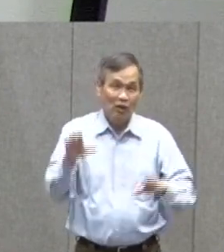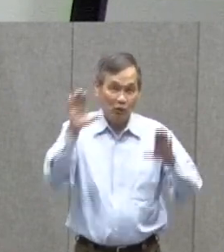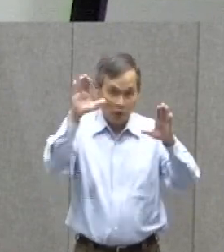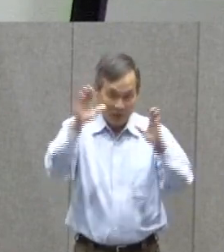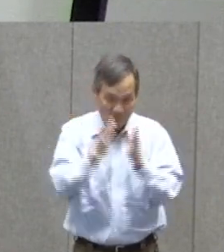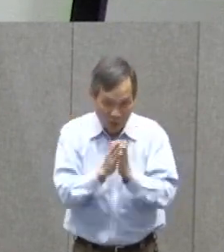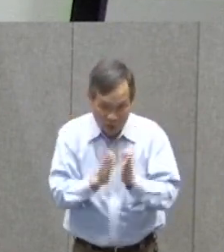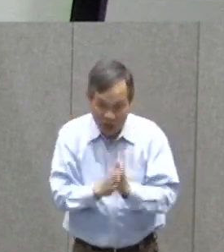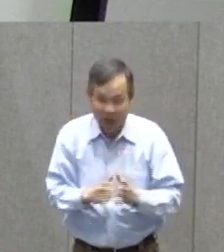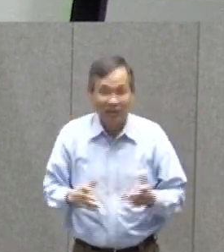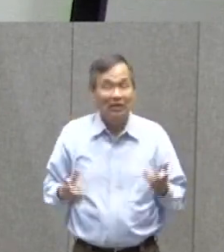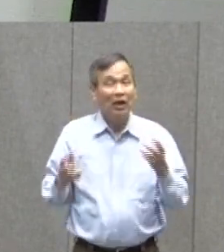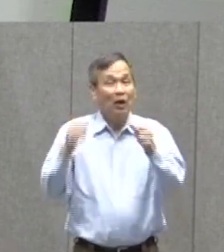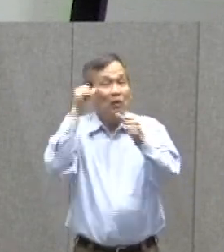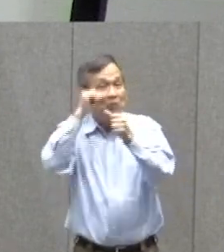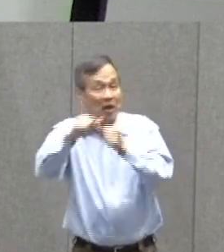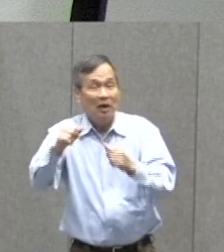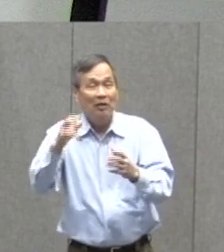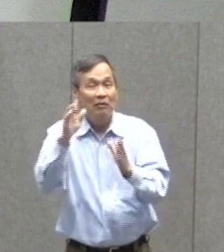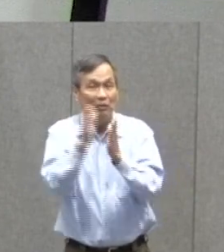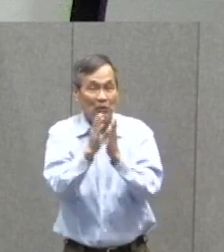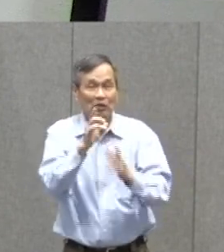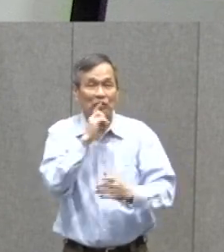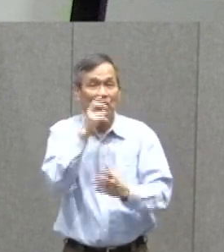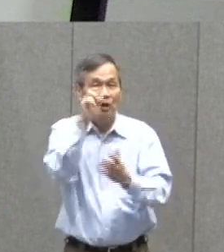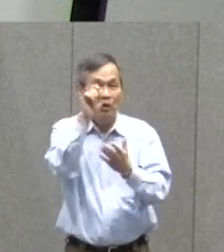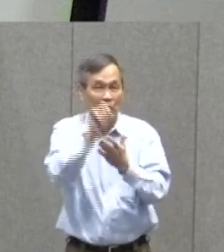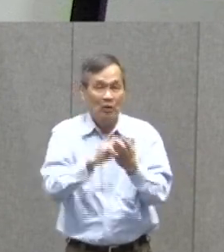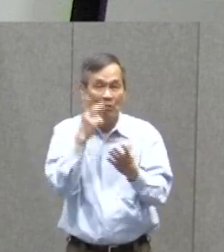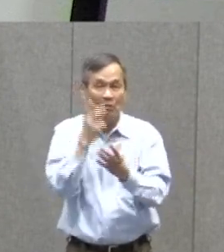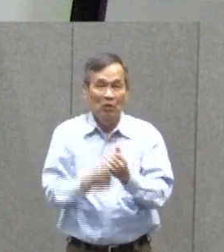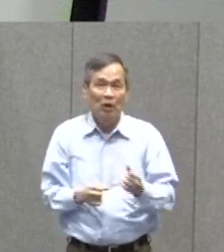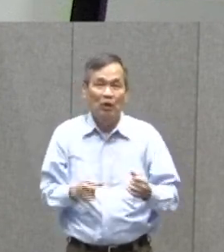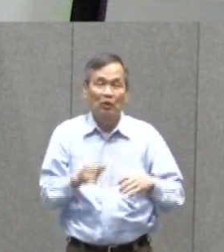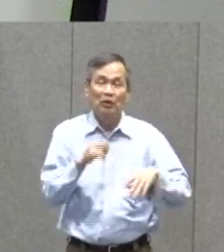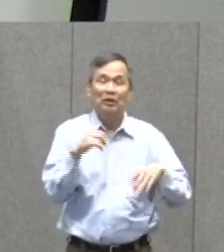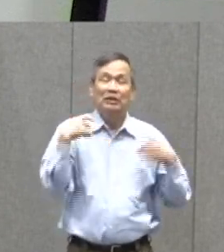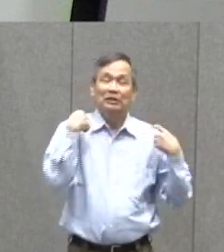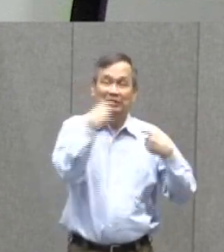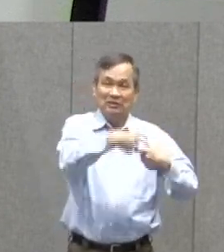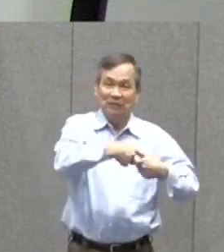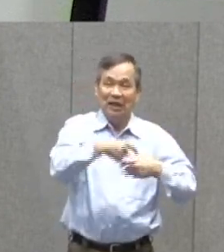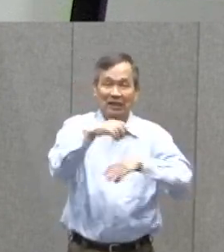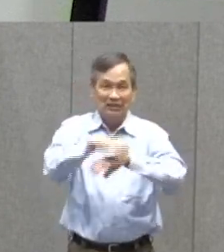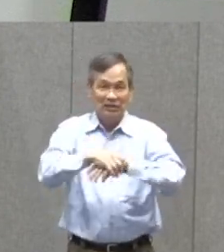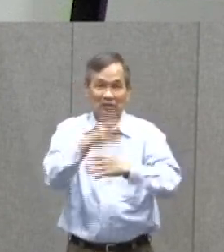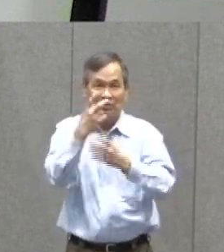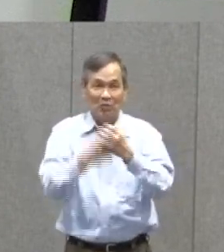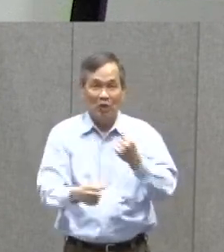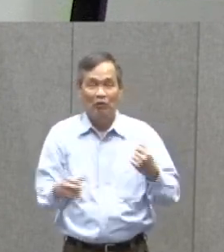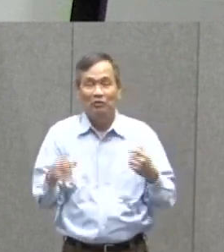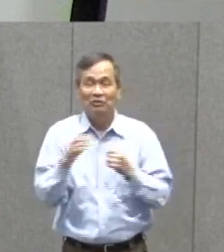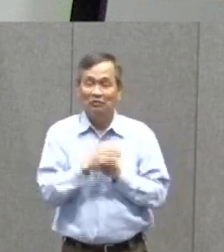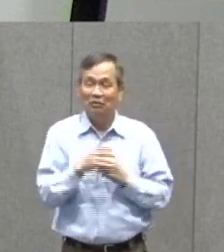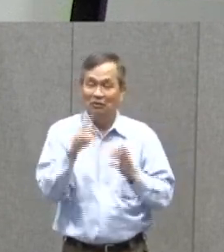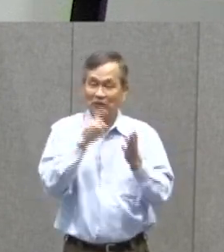that they're bilingual. They're in English and in Spanish, and so you can check that one out as well.